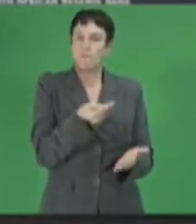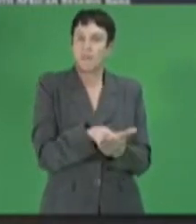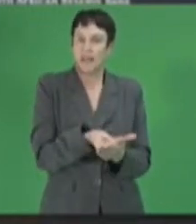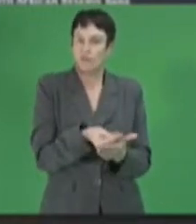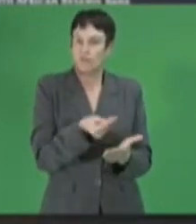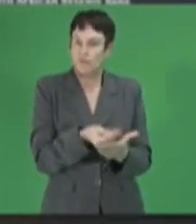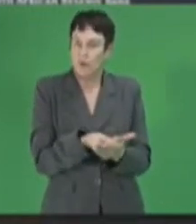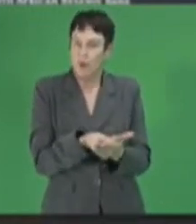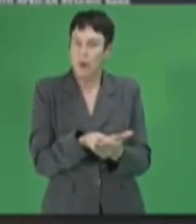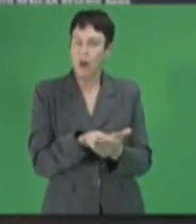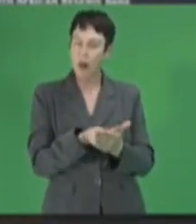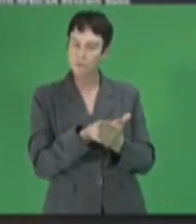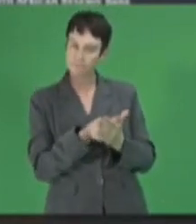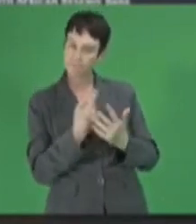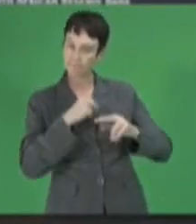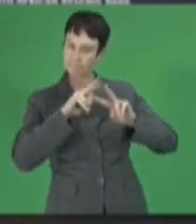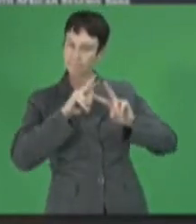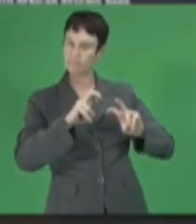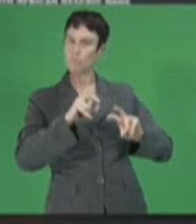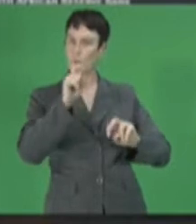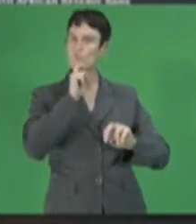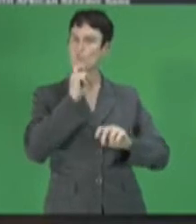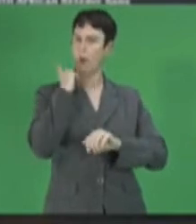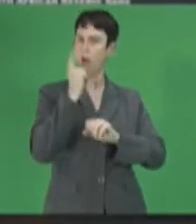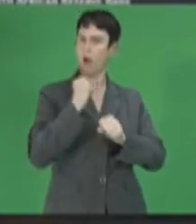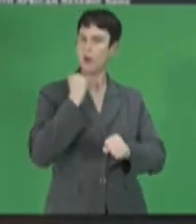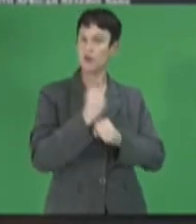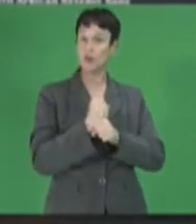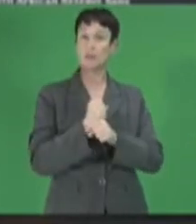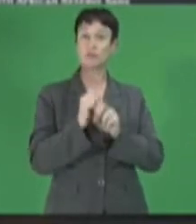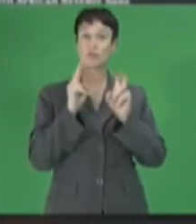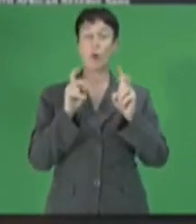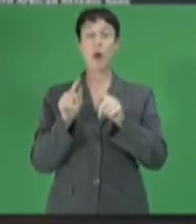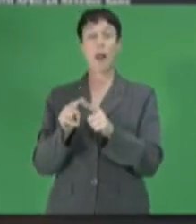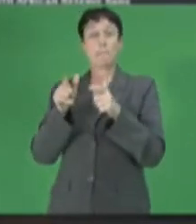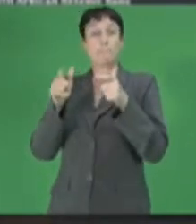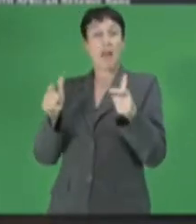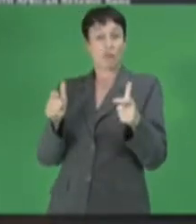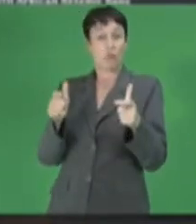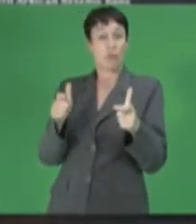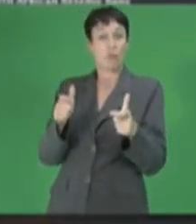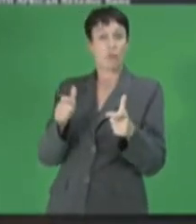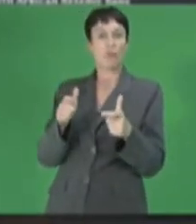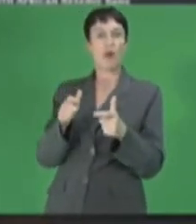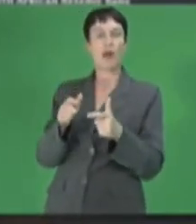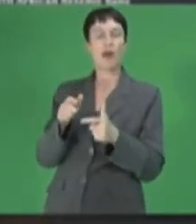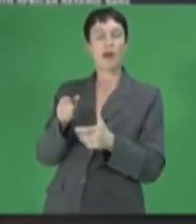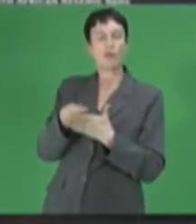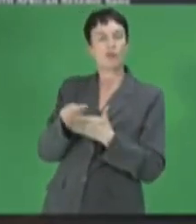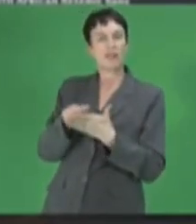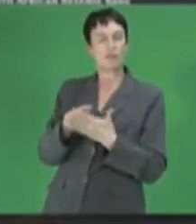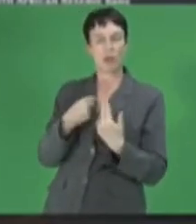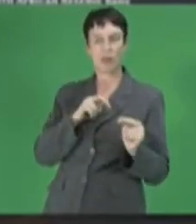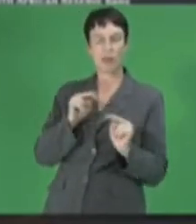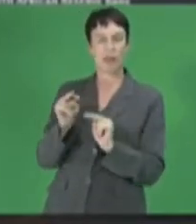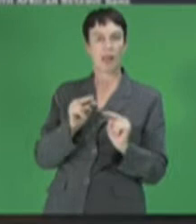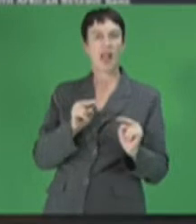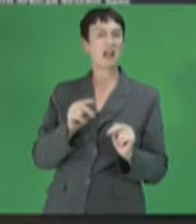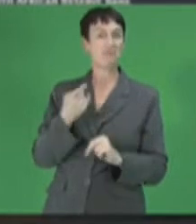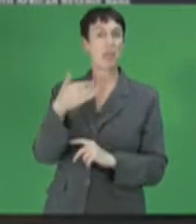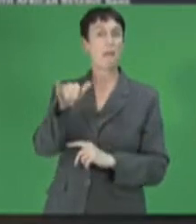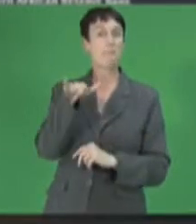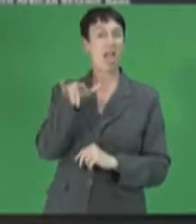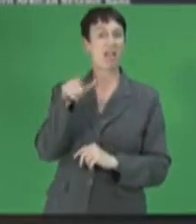transmission mechanism last year. On the macroprudential side, we provided regulatory relief to the banks. We lowered